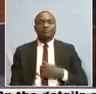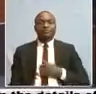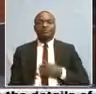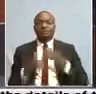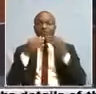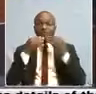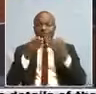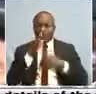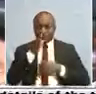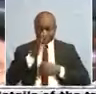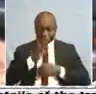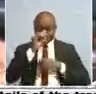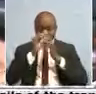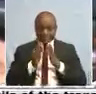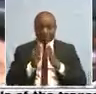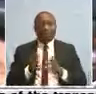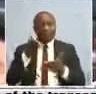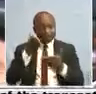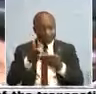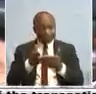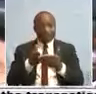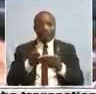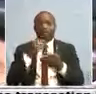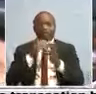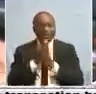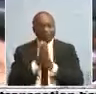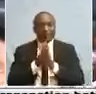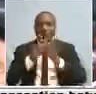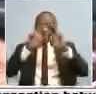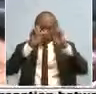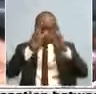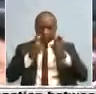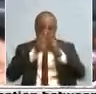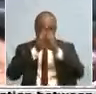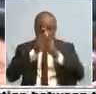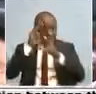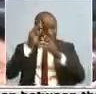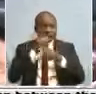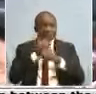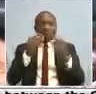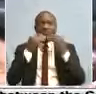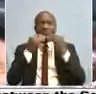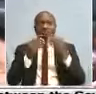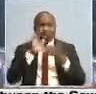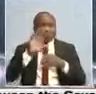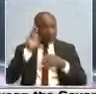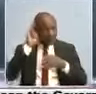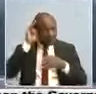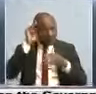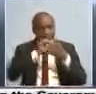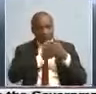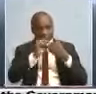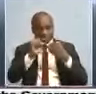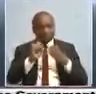Thank you, Madam Speaker. This is indeed an interesting topic. Honorable Minister, just to thank you for your ministerial statement,